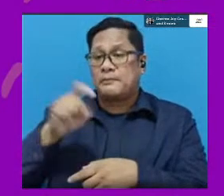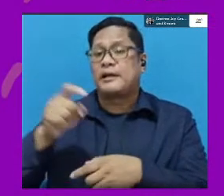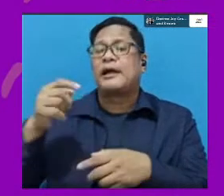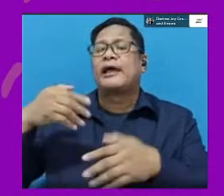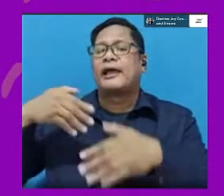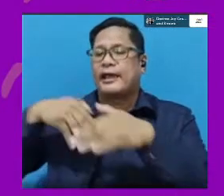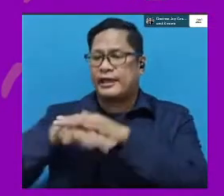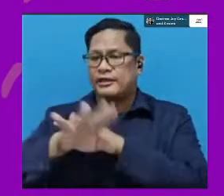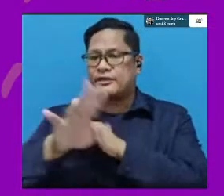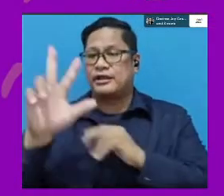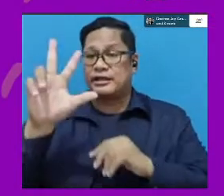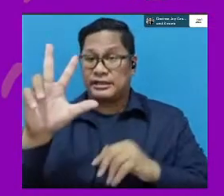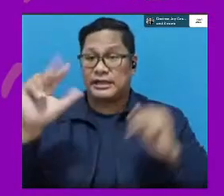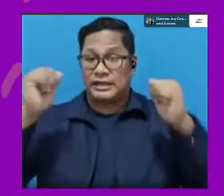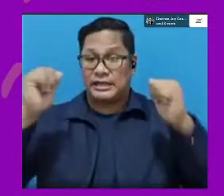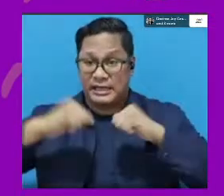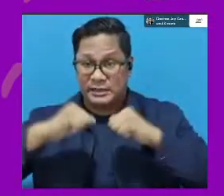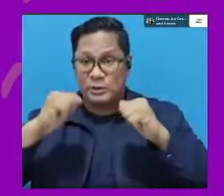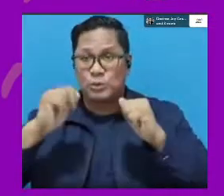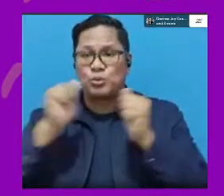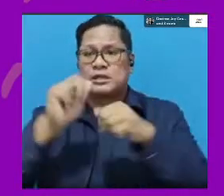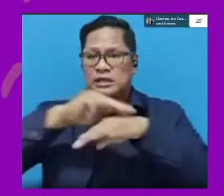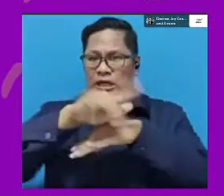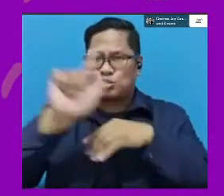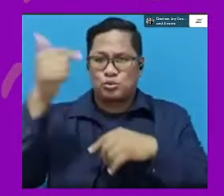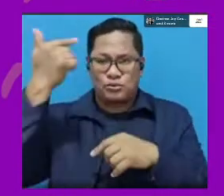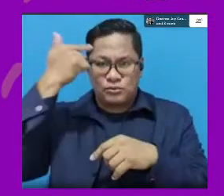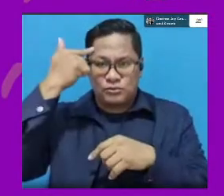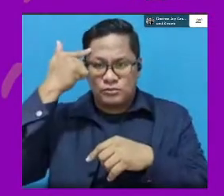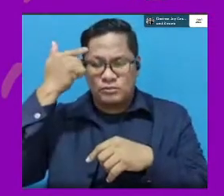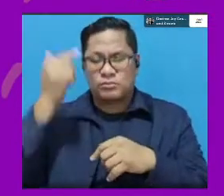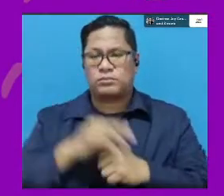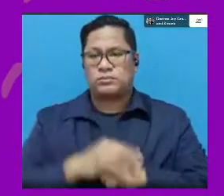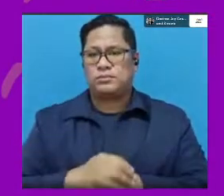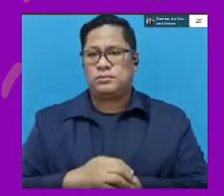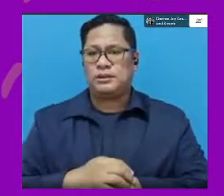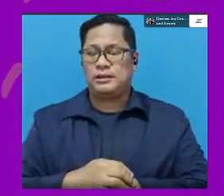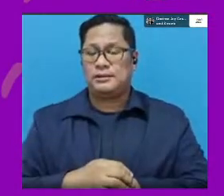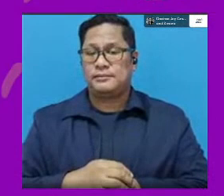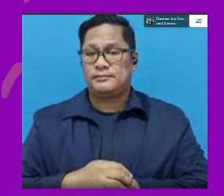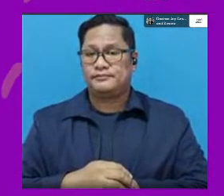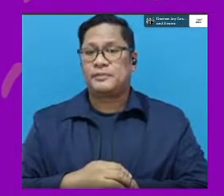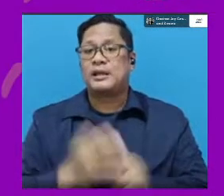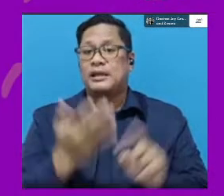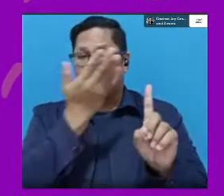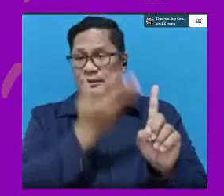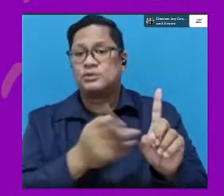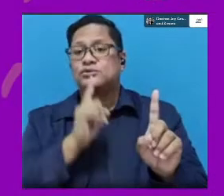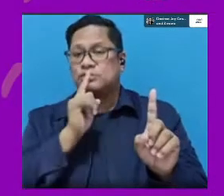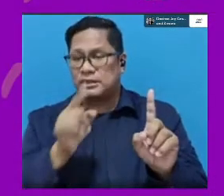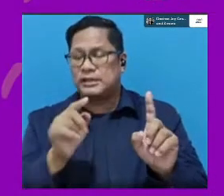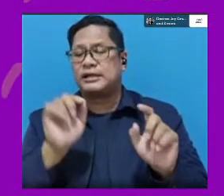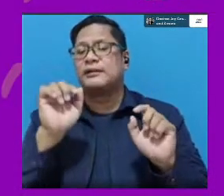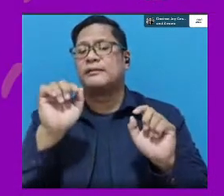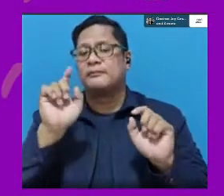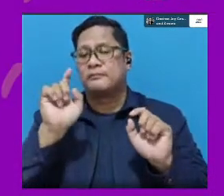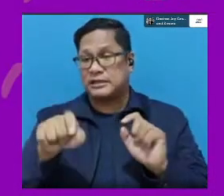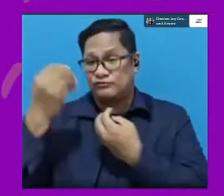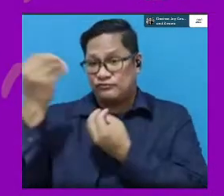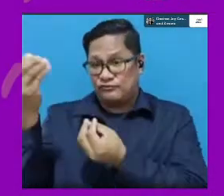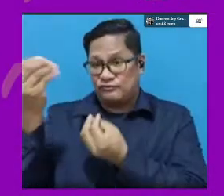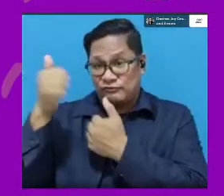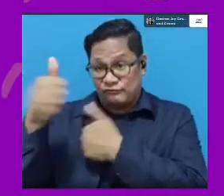tripartite agreement with the national government, and they will comply or follow